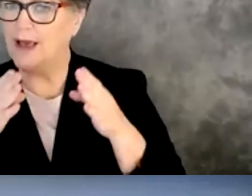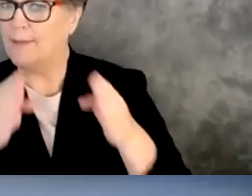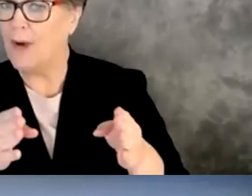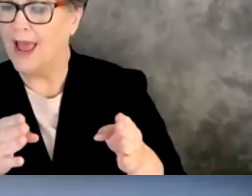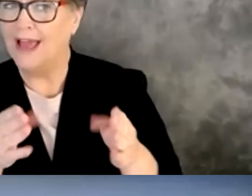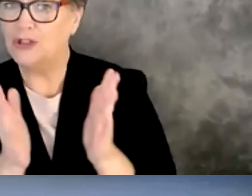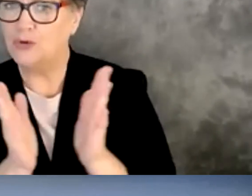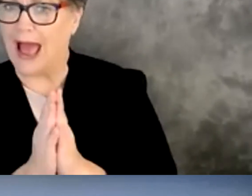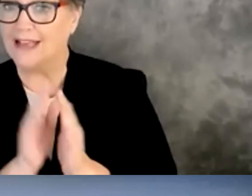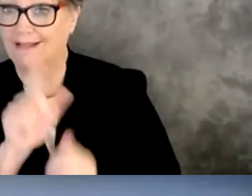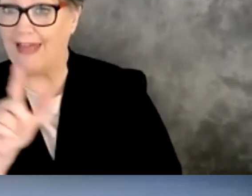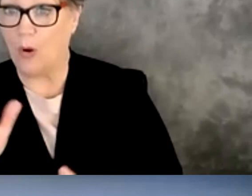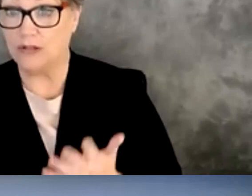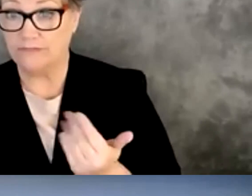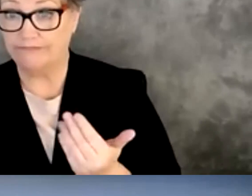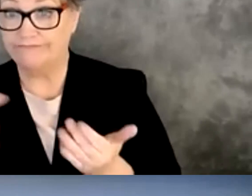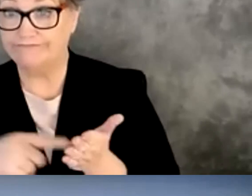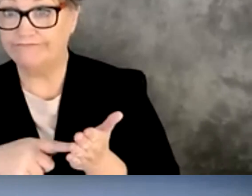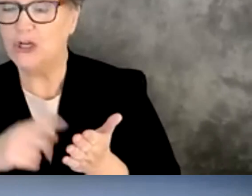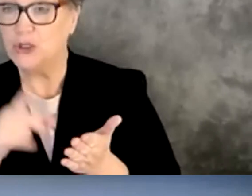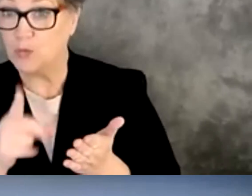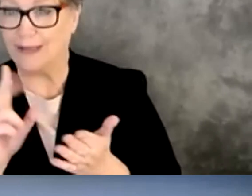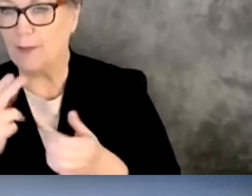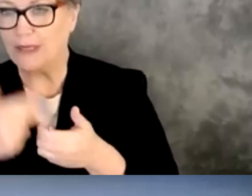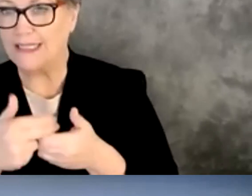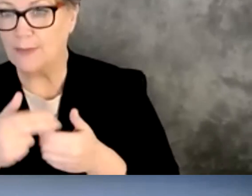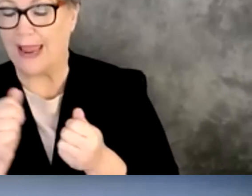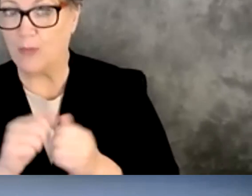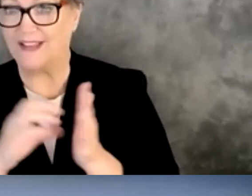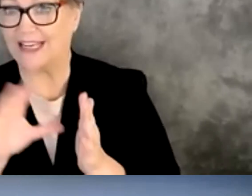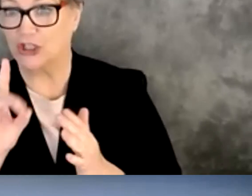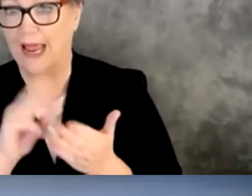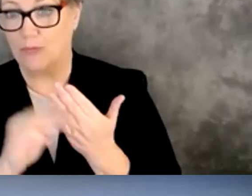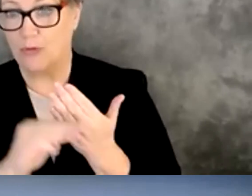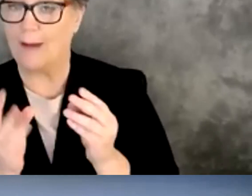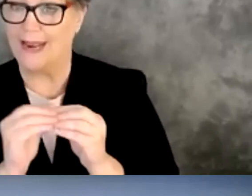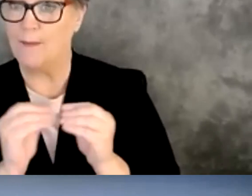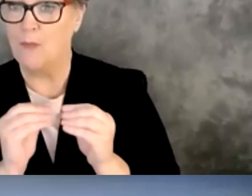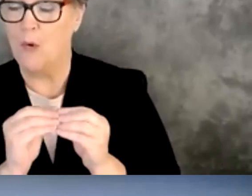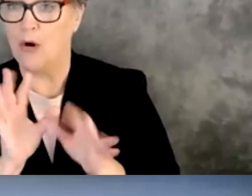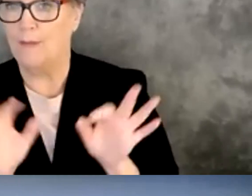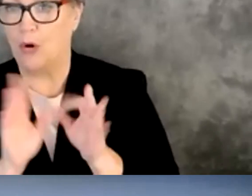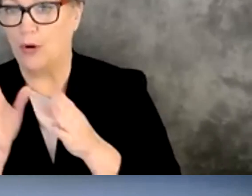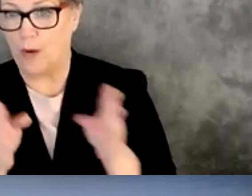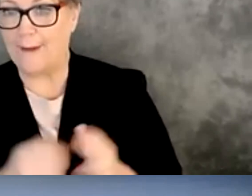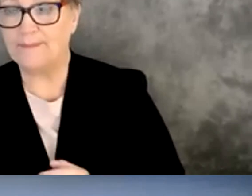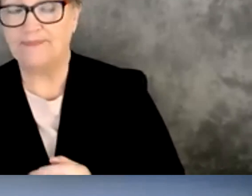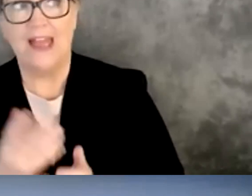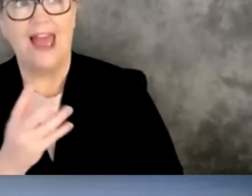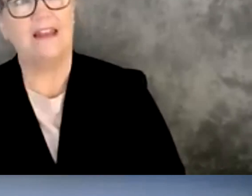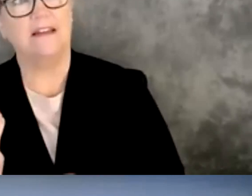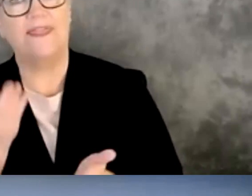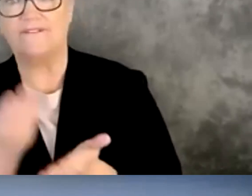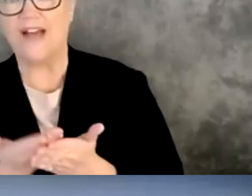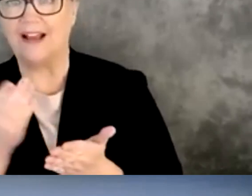ask landlords to really participate in the Section 8 program in a more meaningful way. And I think the fact that